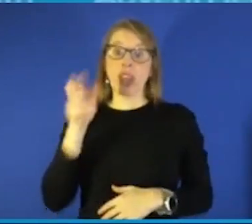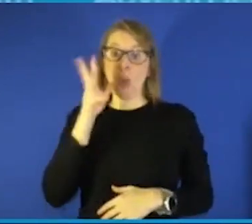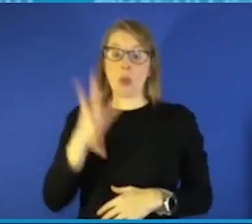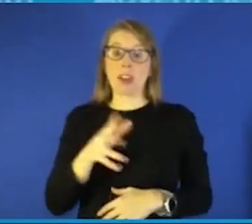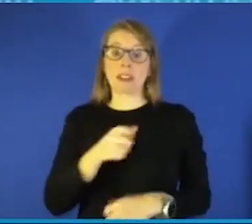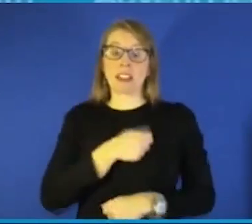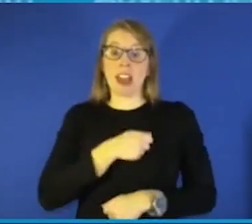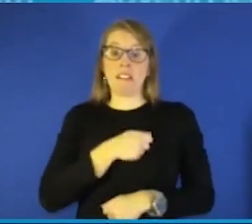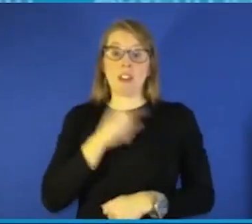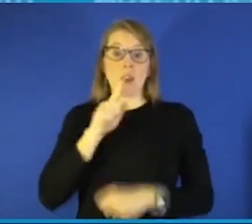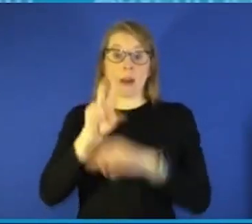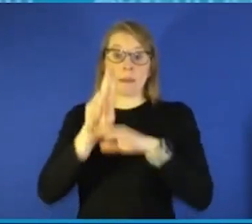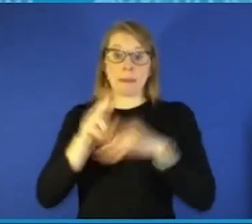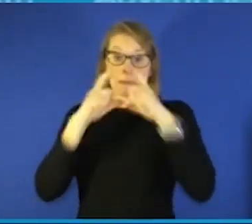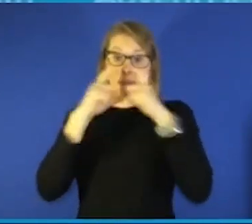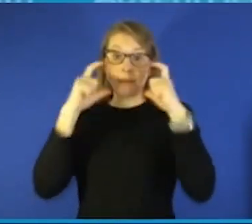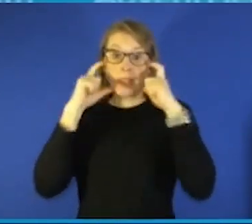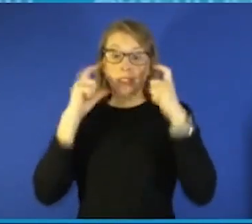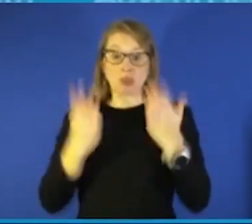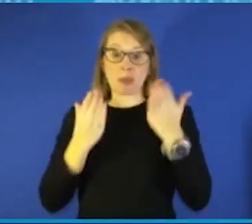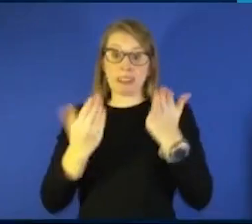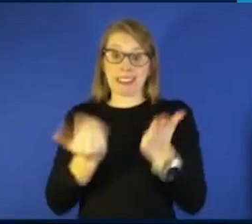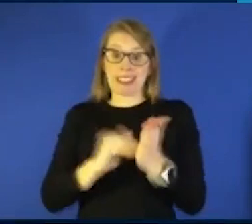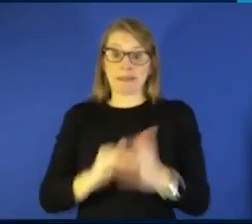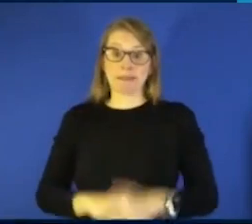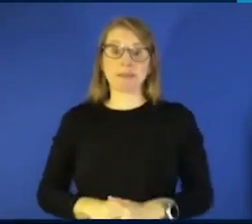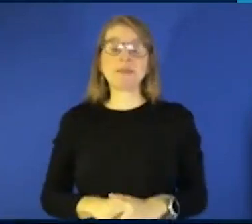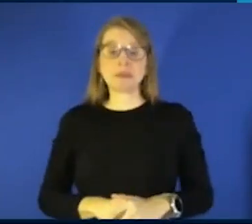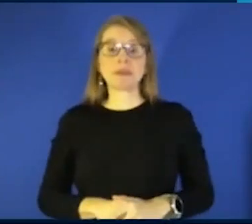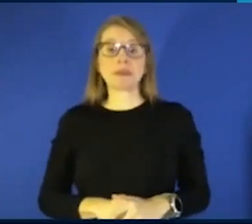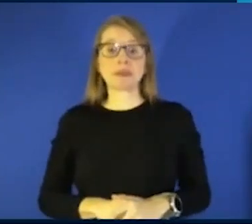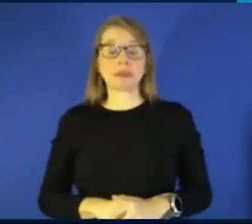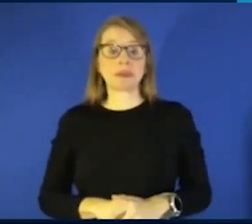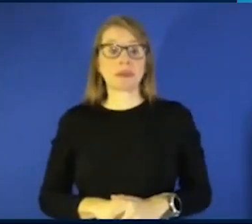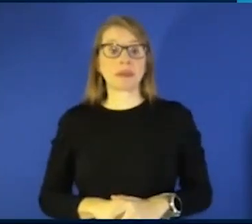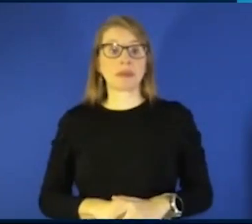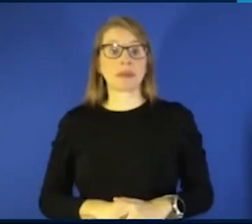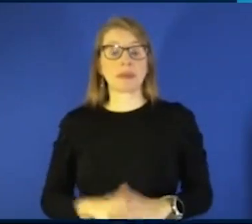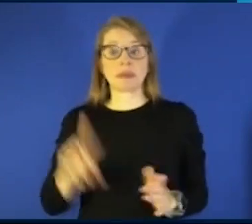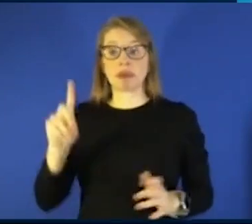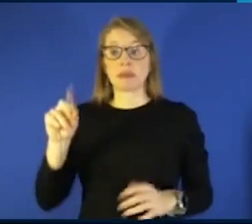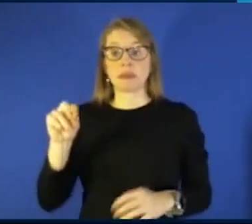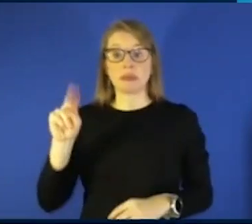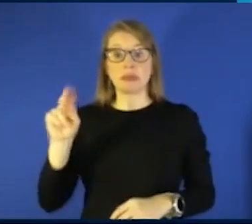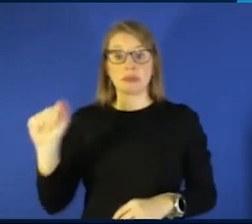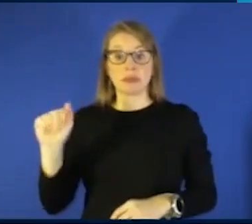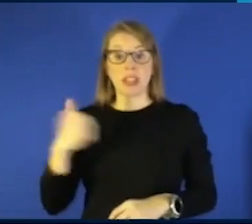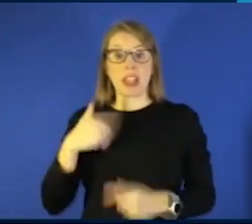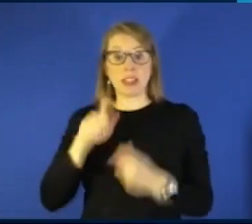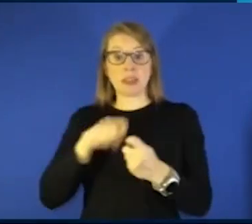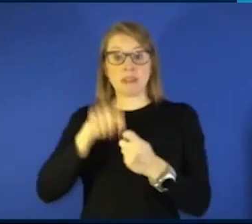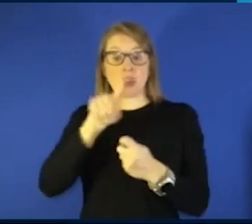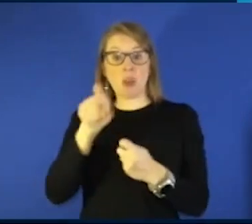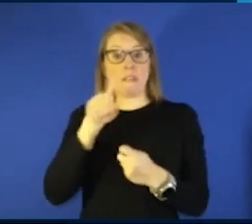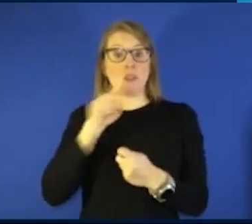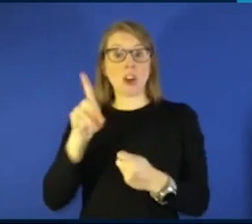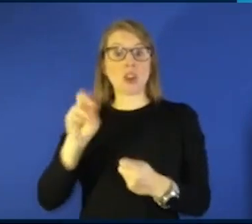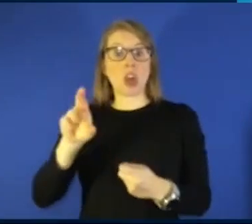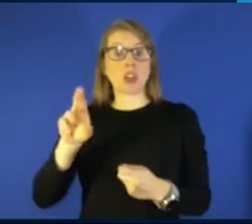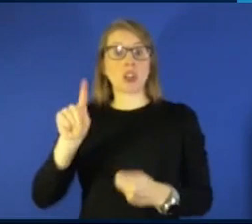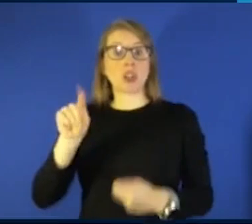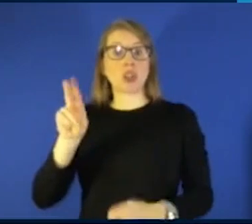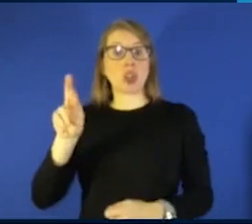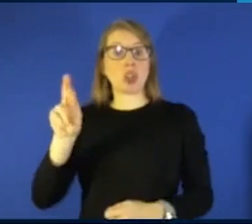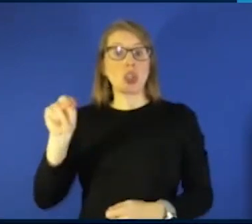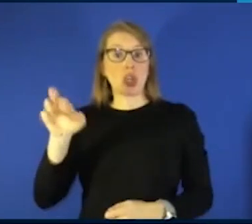masking be recommended again. Donna Winokur has a specific question for Dr. Turner. Donna writes,